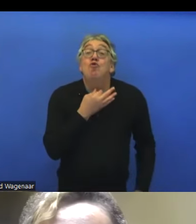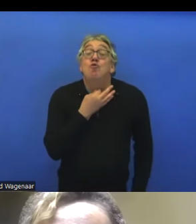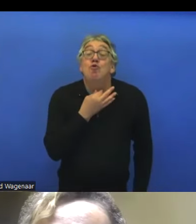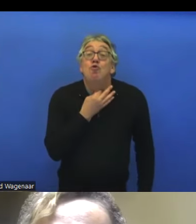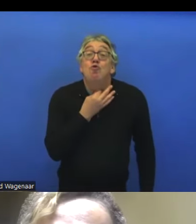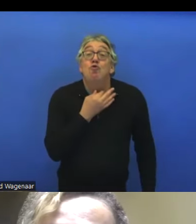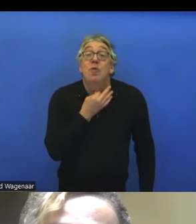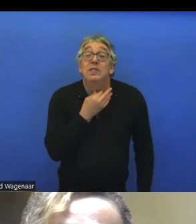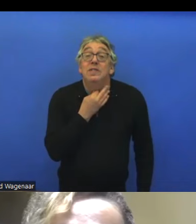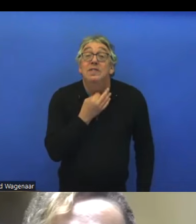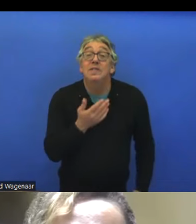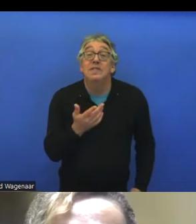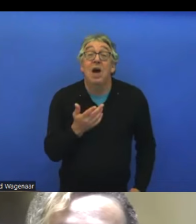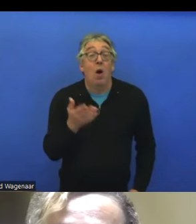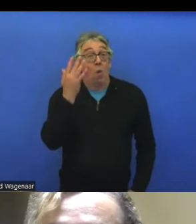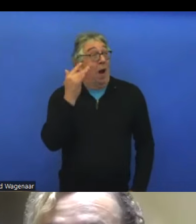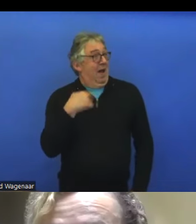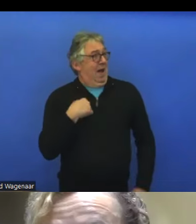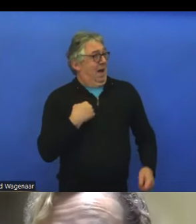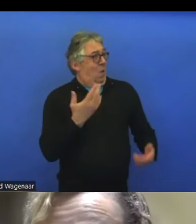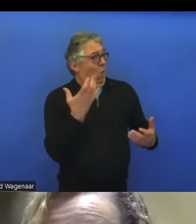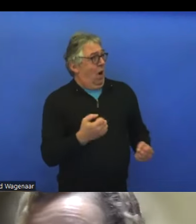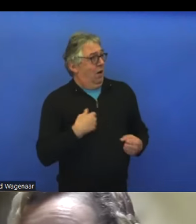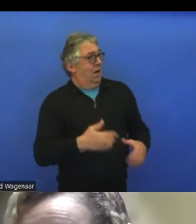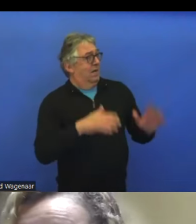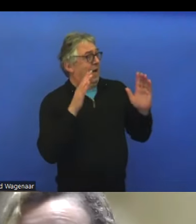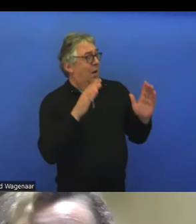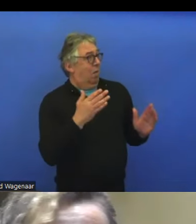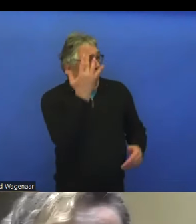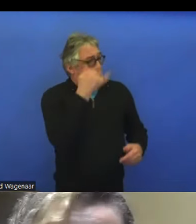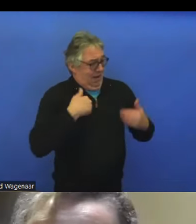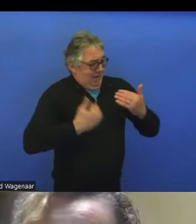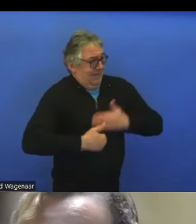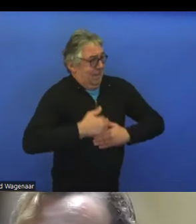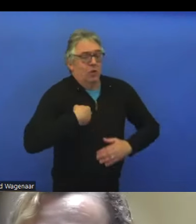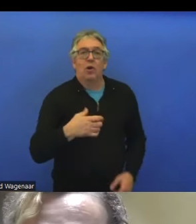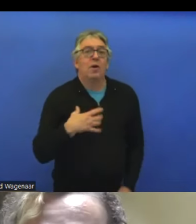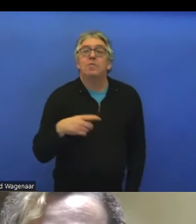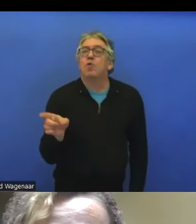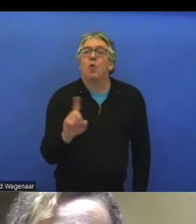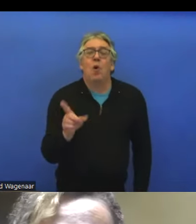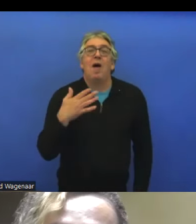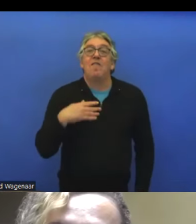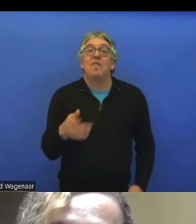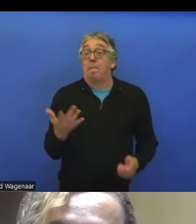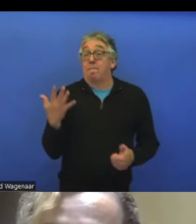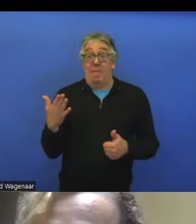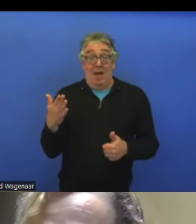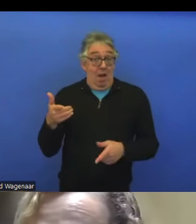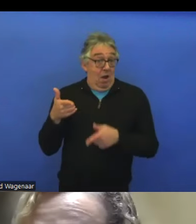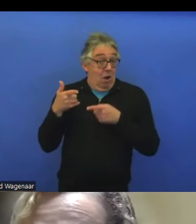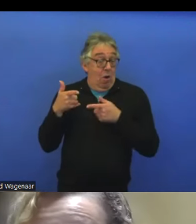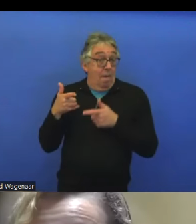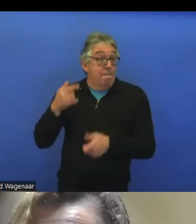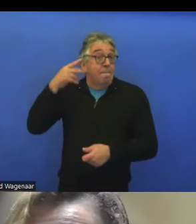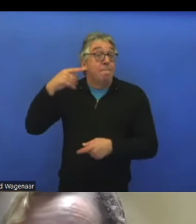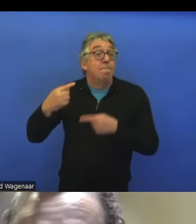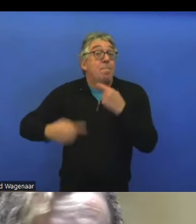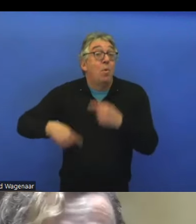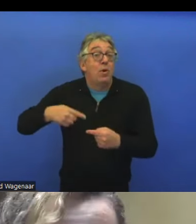mentioned. They don't claim asylum based on their disability. They can be at risk of facing persecution based on their political